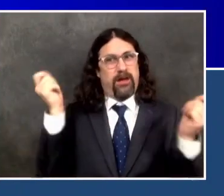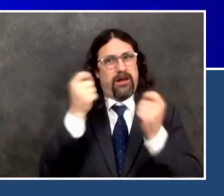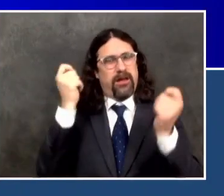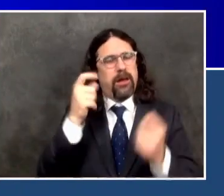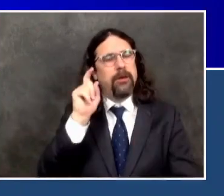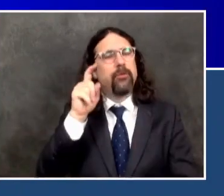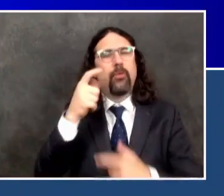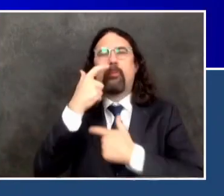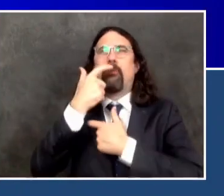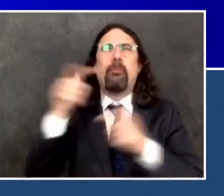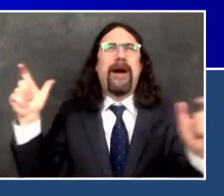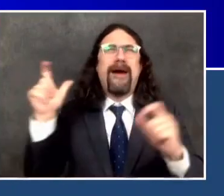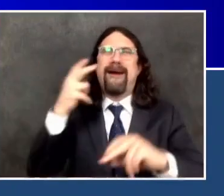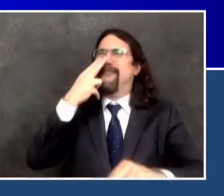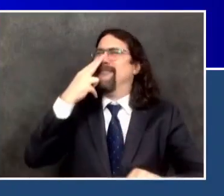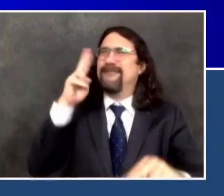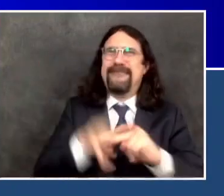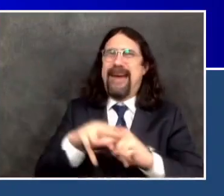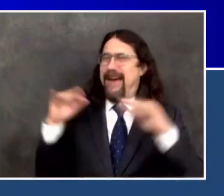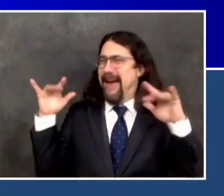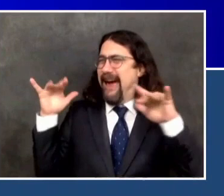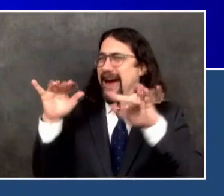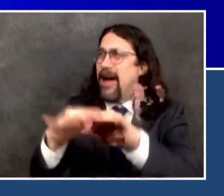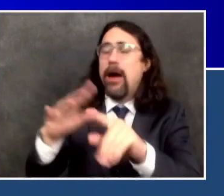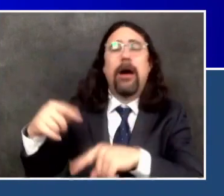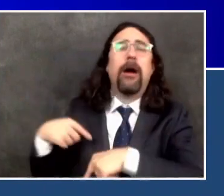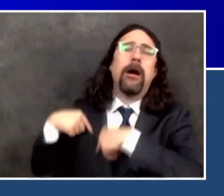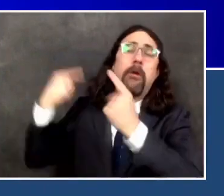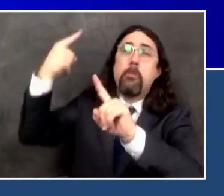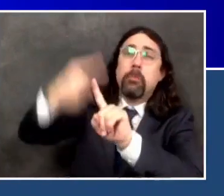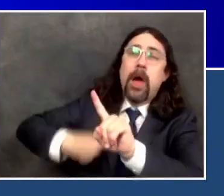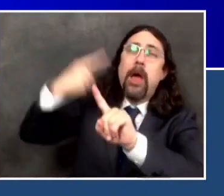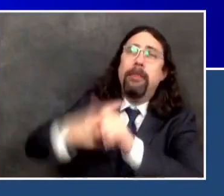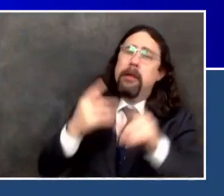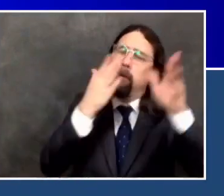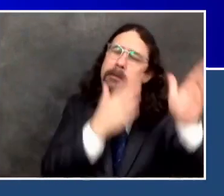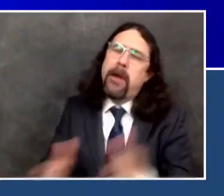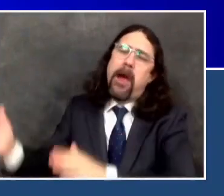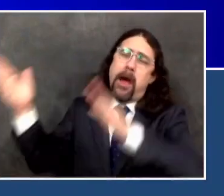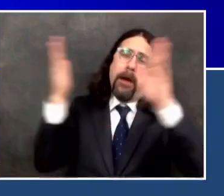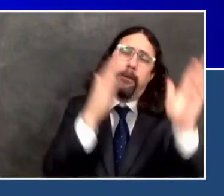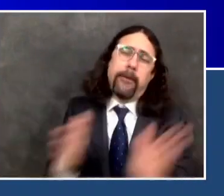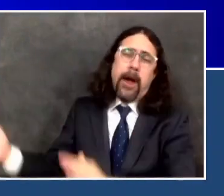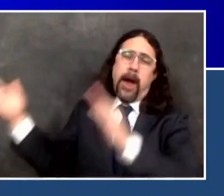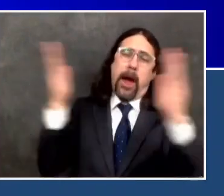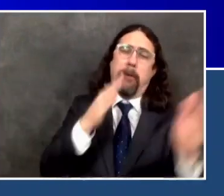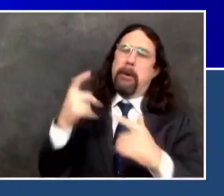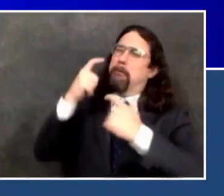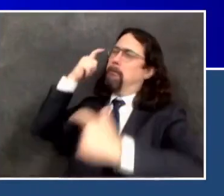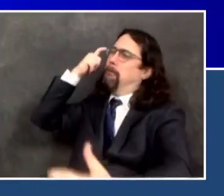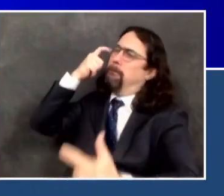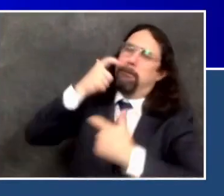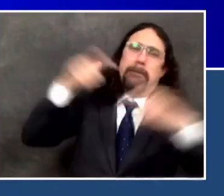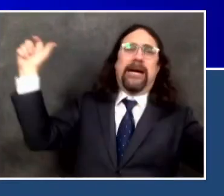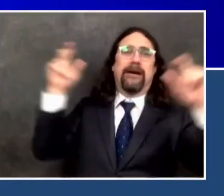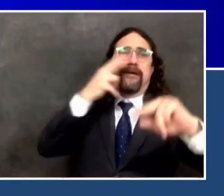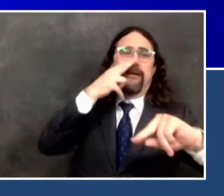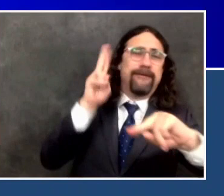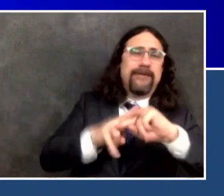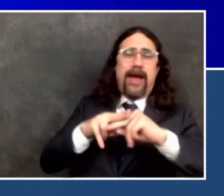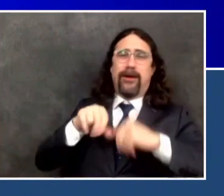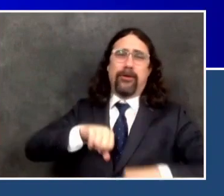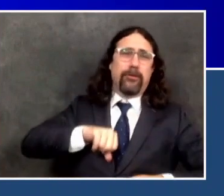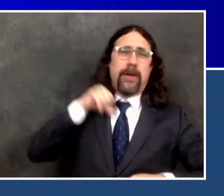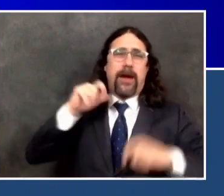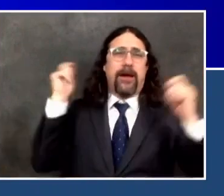was a historic moment. Look, we're going to miss all 3 of them in June, but they will be back,